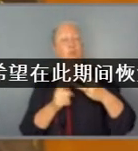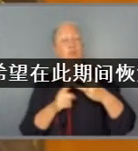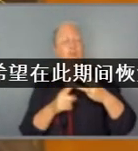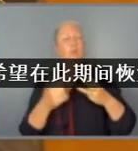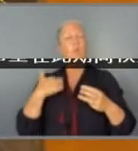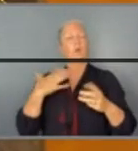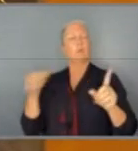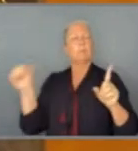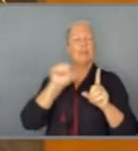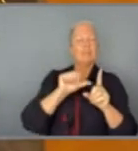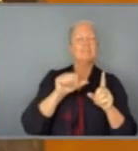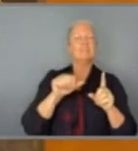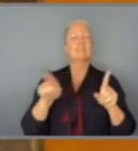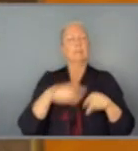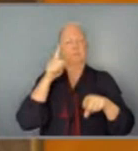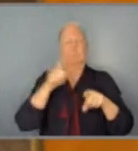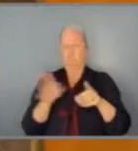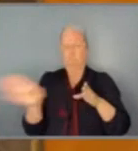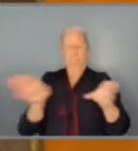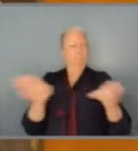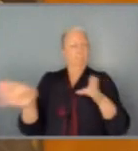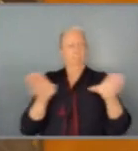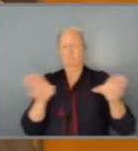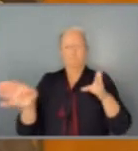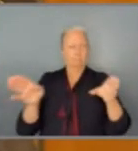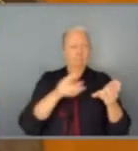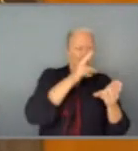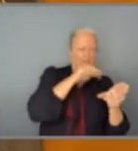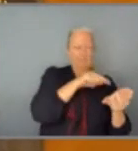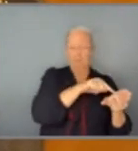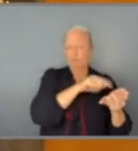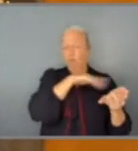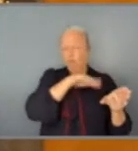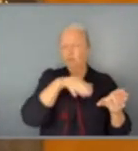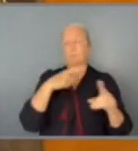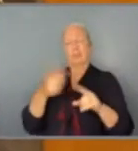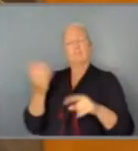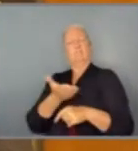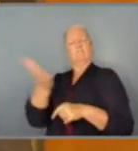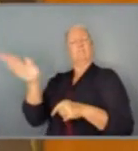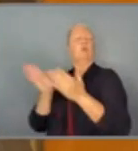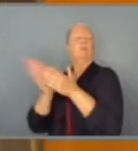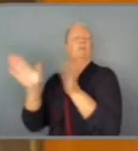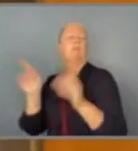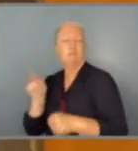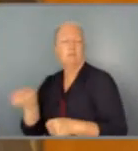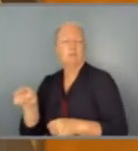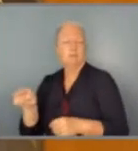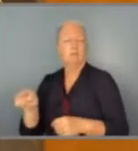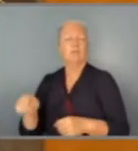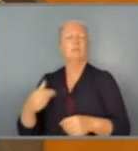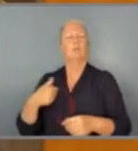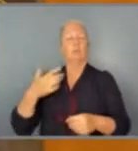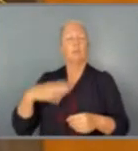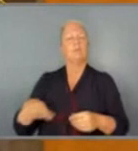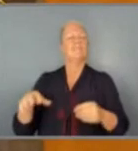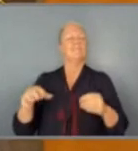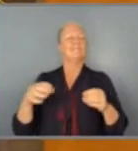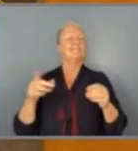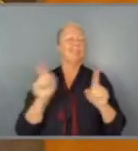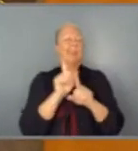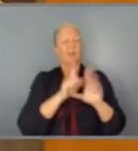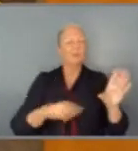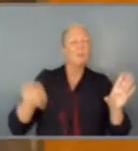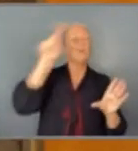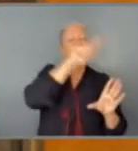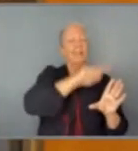more doses per week through that period, and that will require a close partnership between the primary care network and the states and territories, and we look forward to